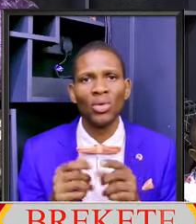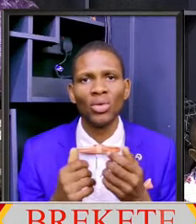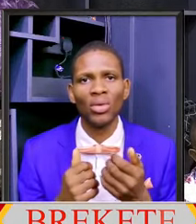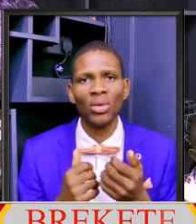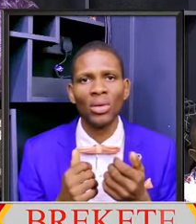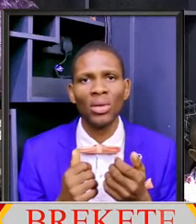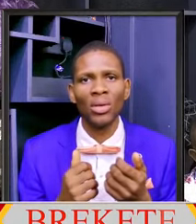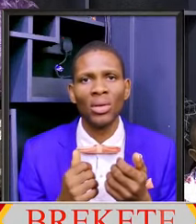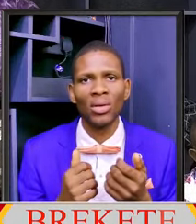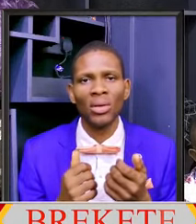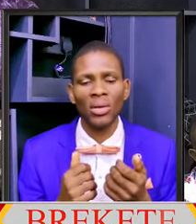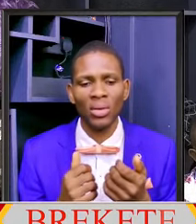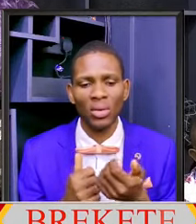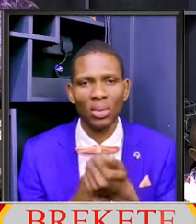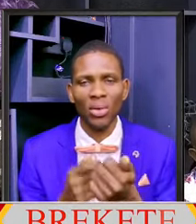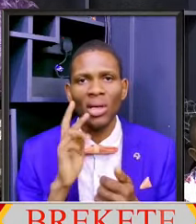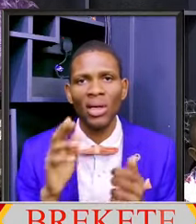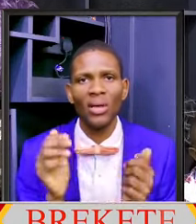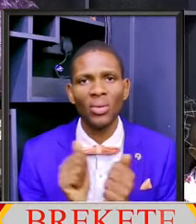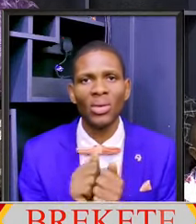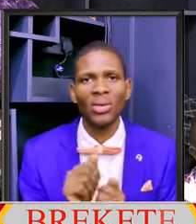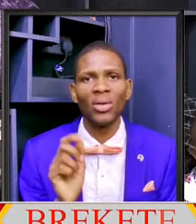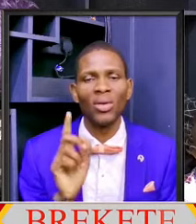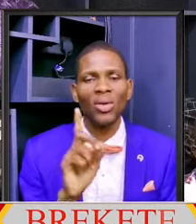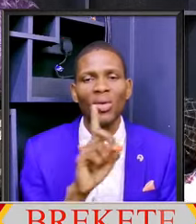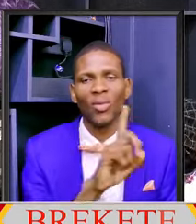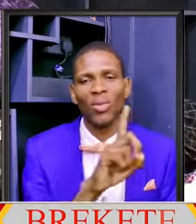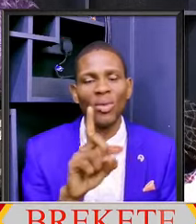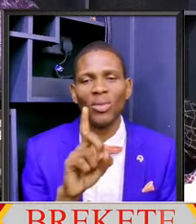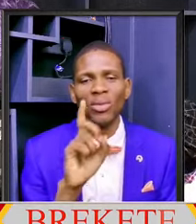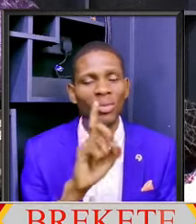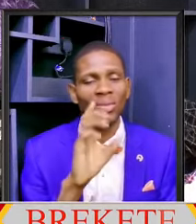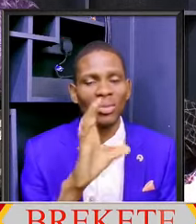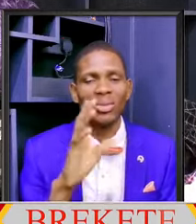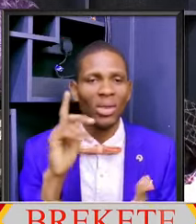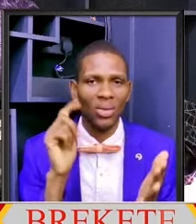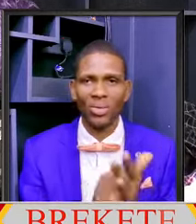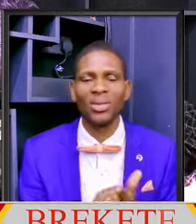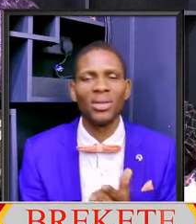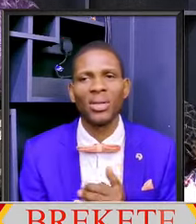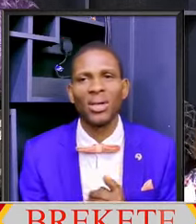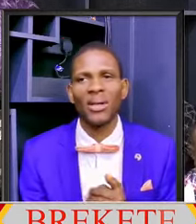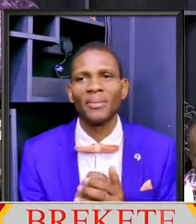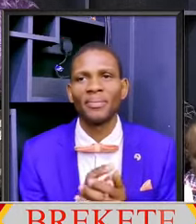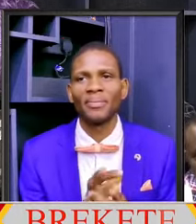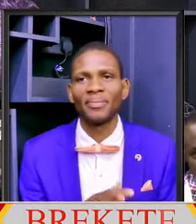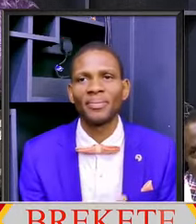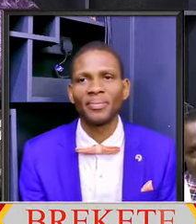immediately with 100,000 naira. 100,000 naira for her.